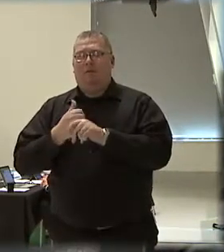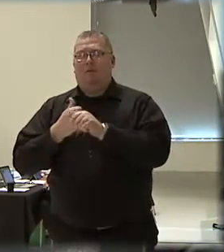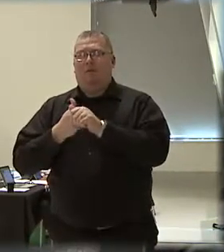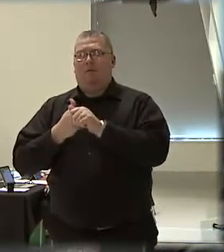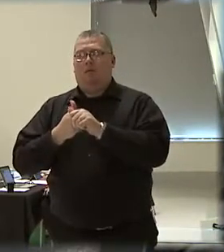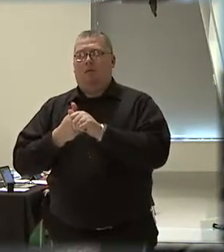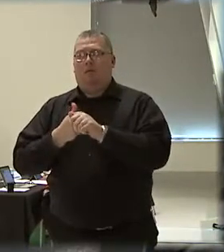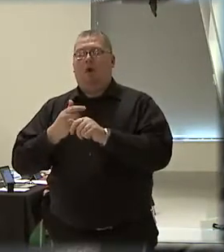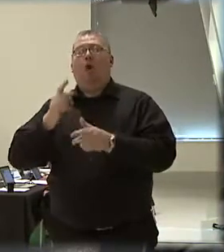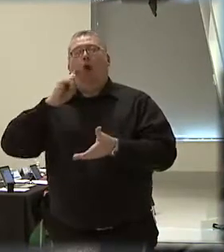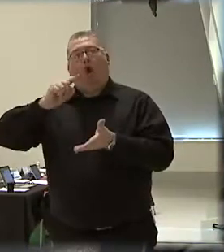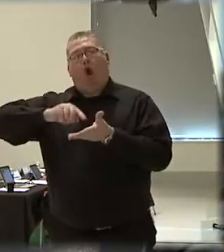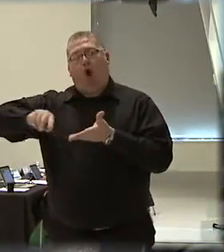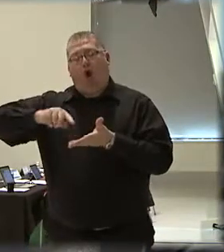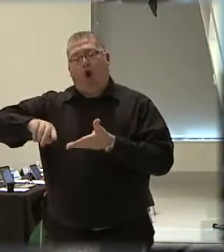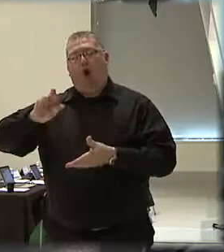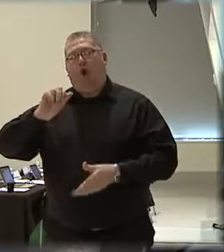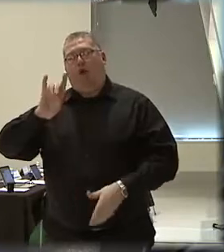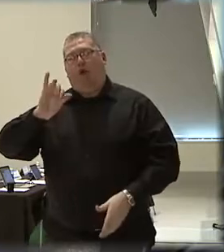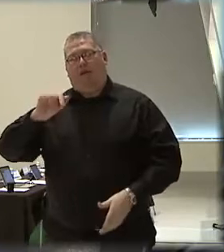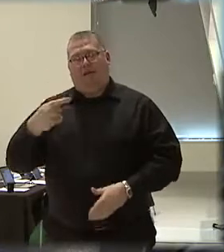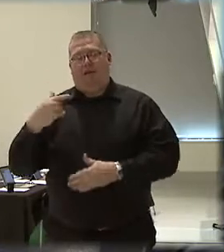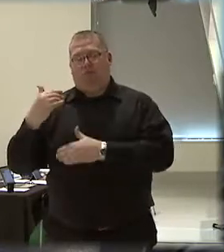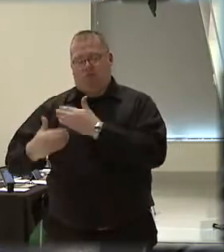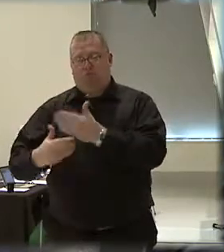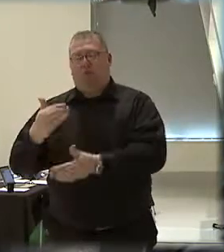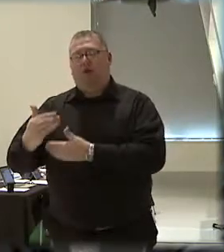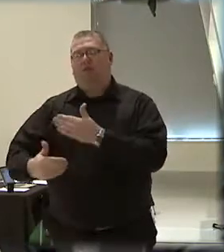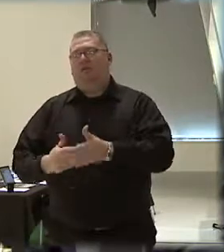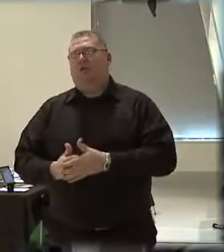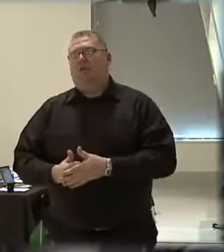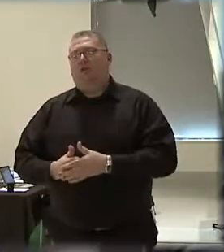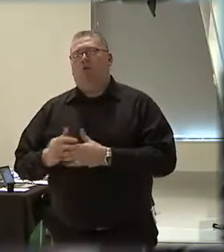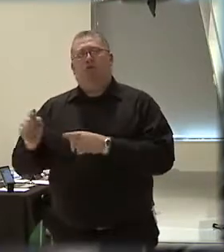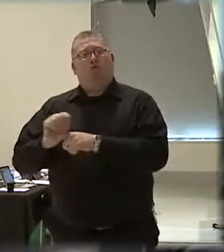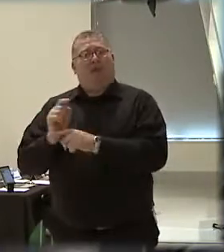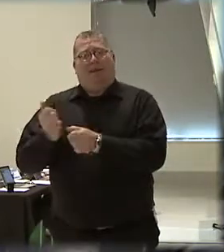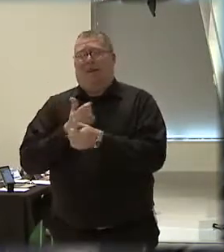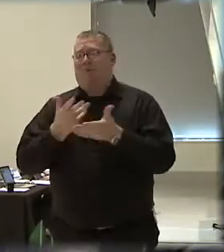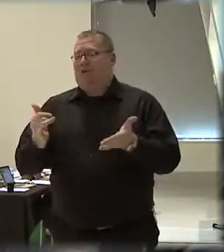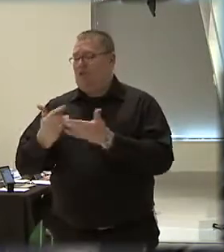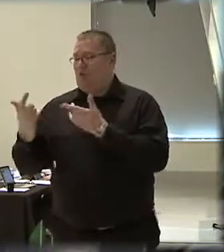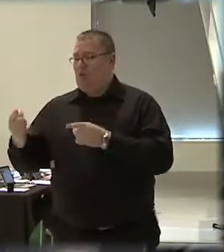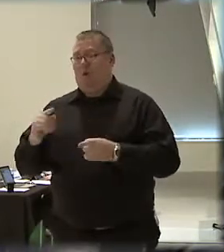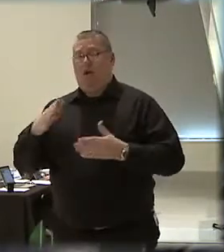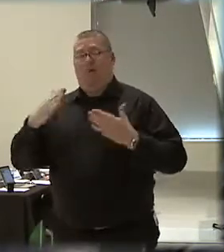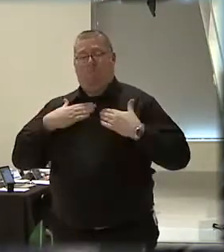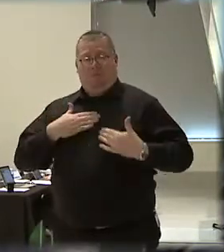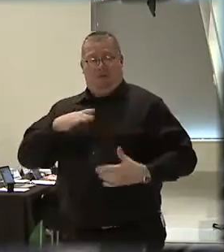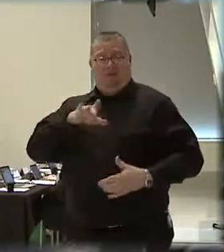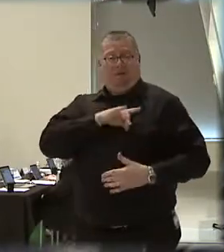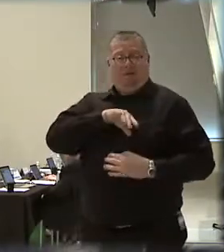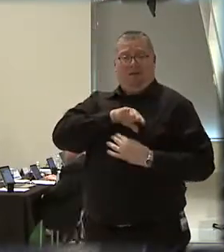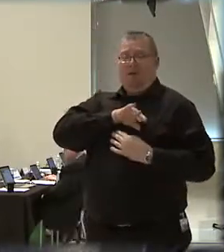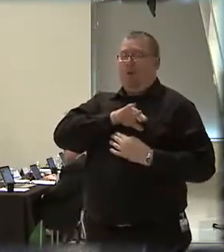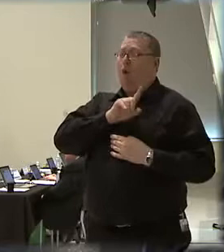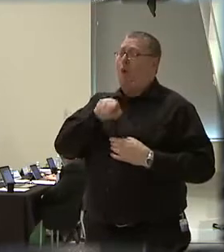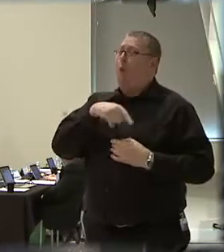your policy practices, all your training, everything that's going on. The body camera program is just a